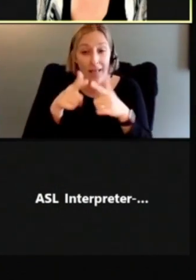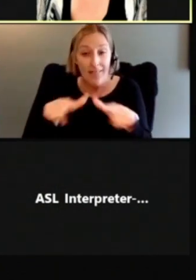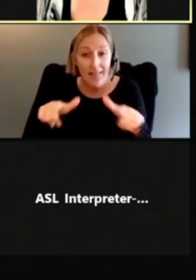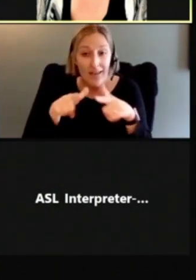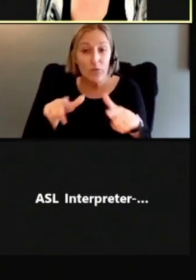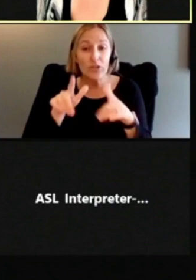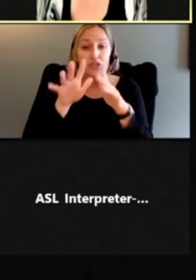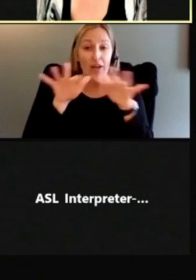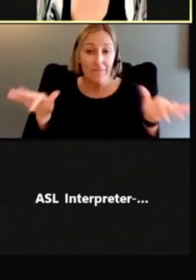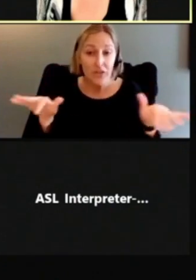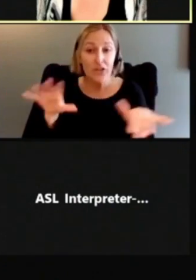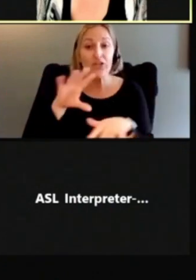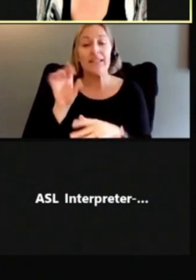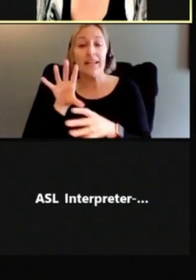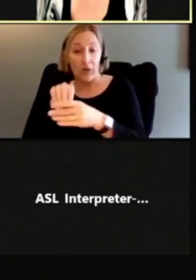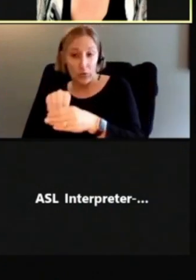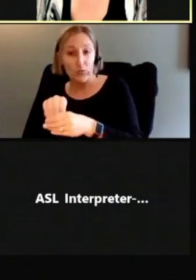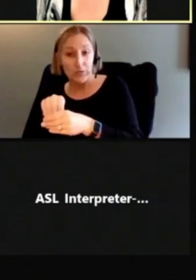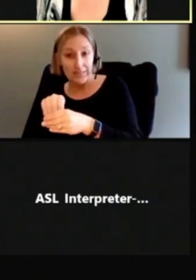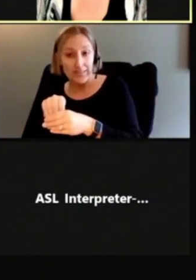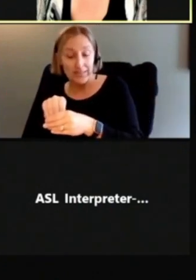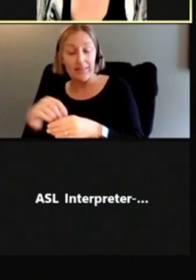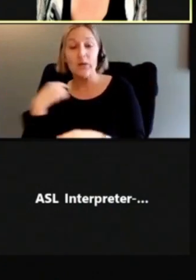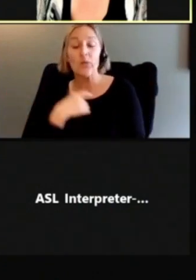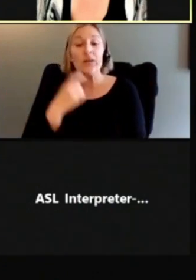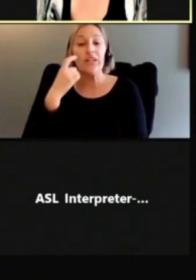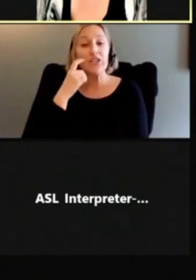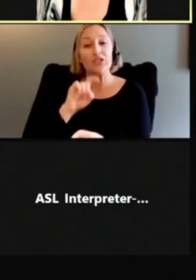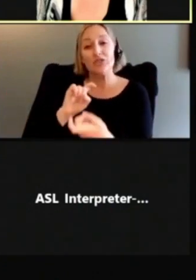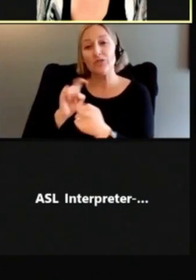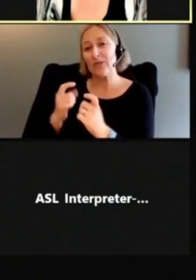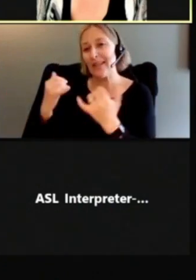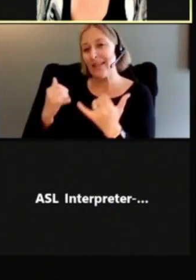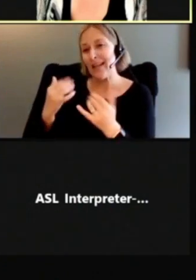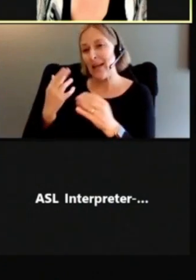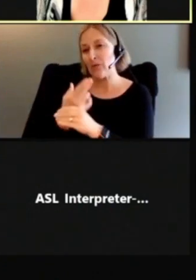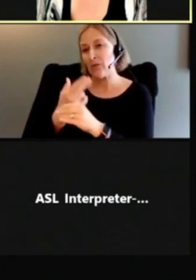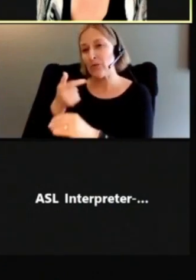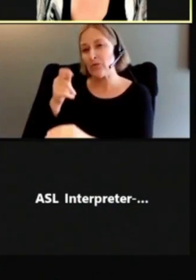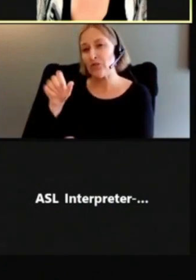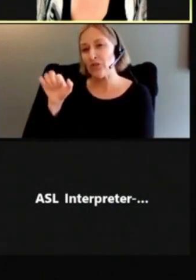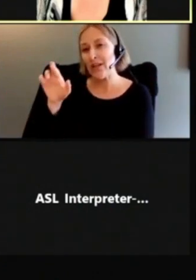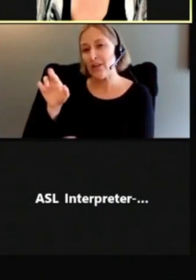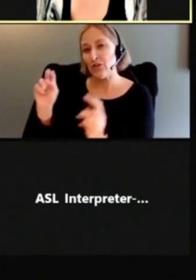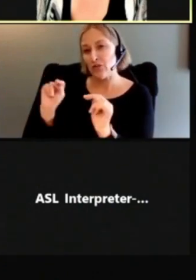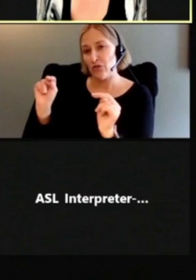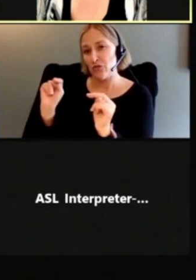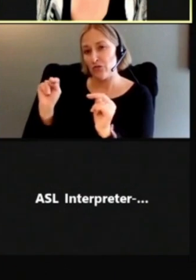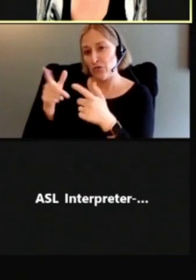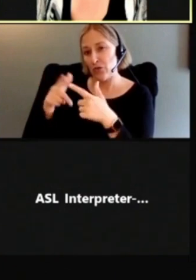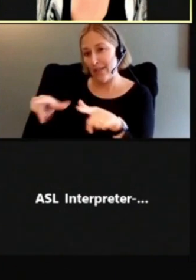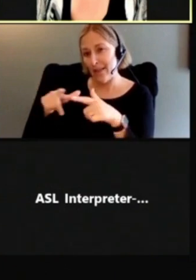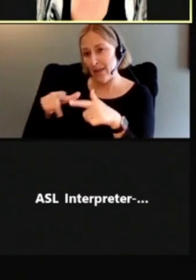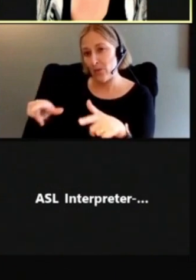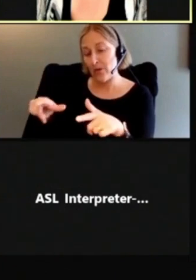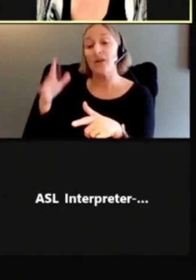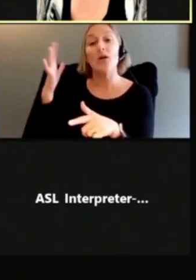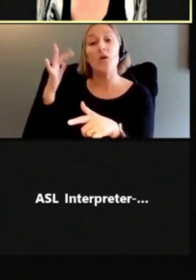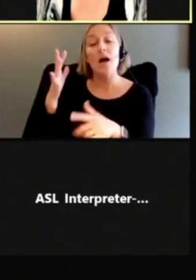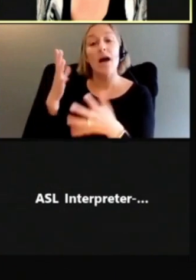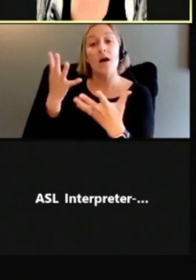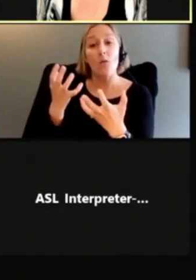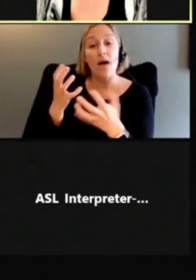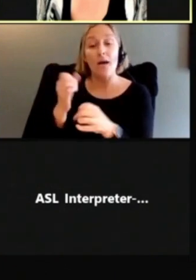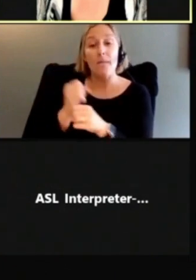inclusive. And we've just recently switched to using gender neutral language in our materials in an effort to be inclusive. We